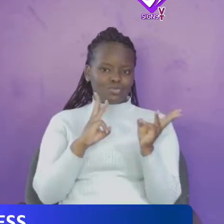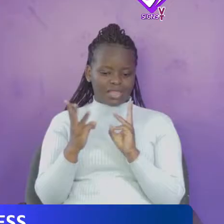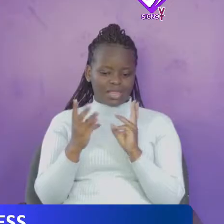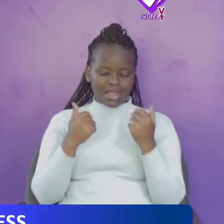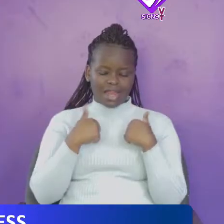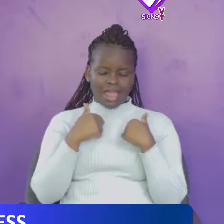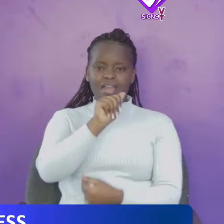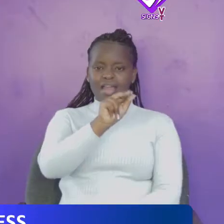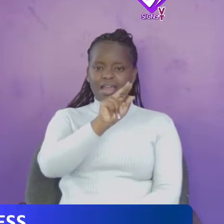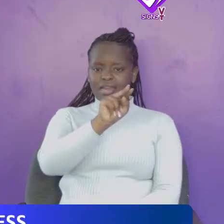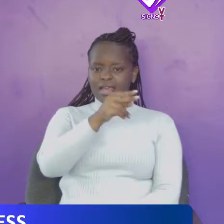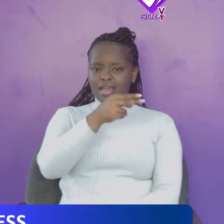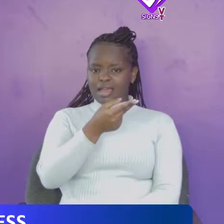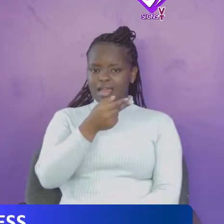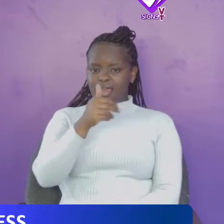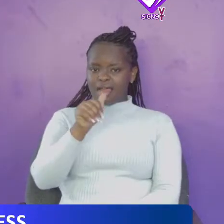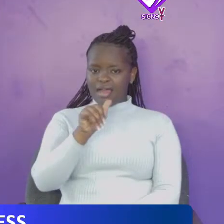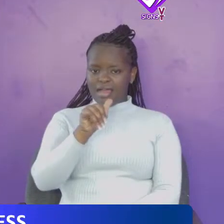anhidrosis.